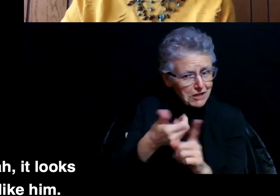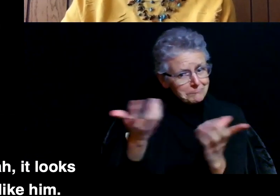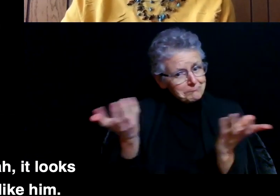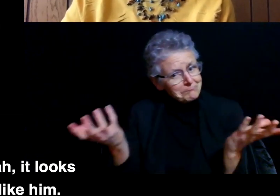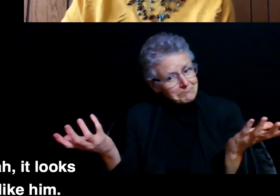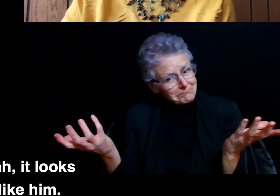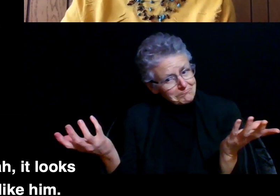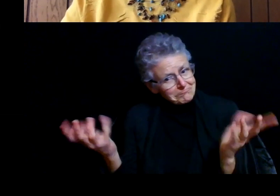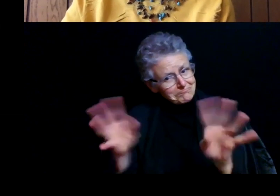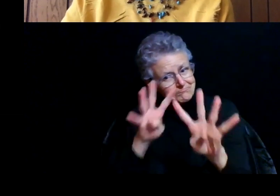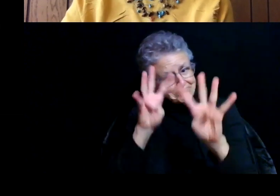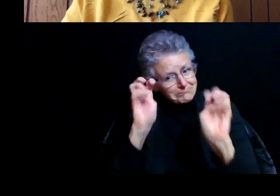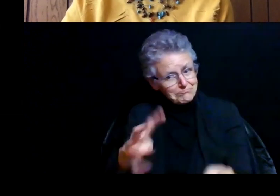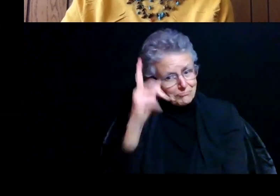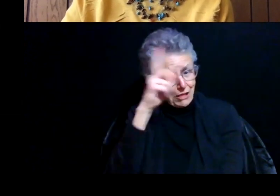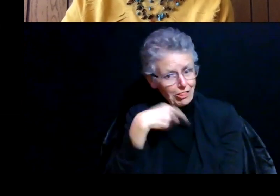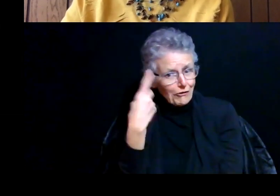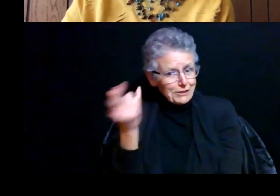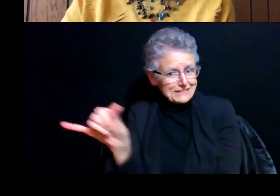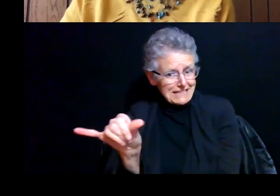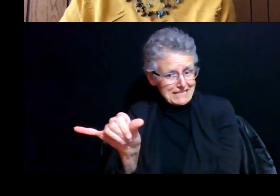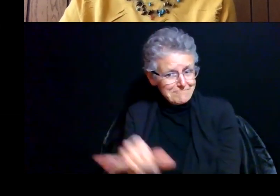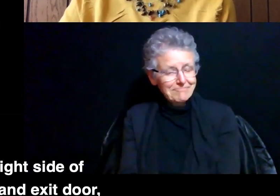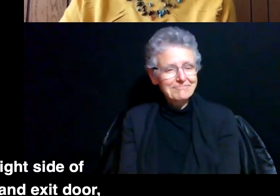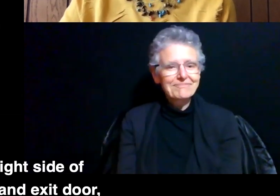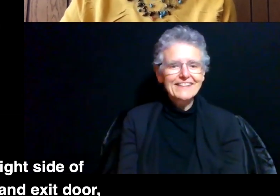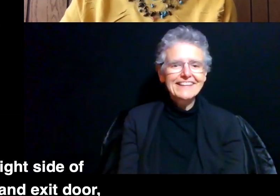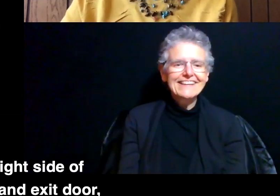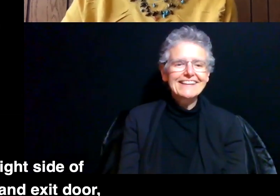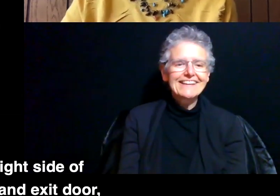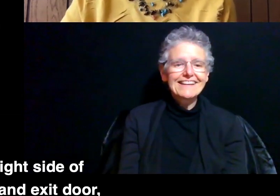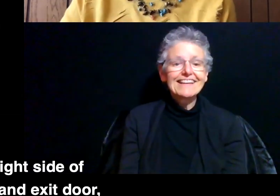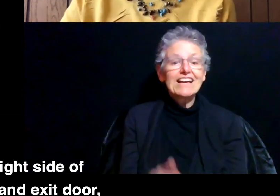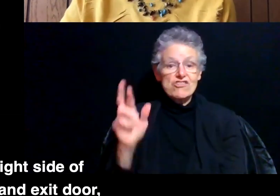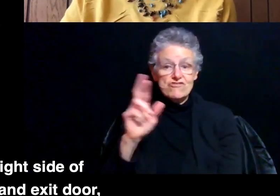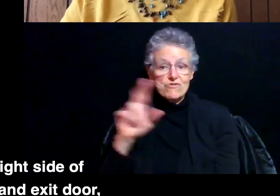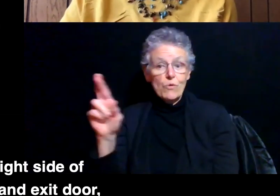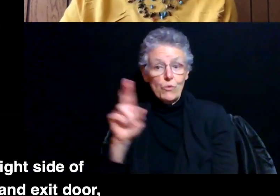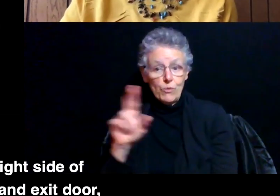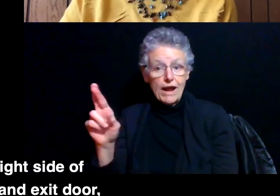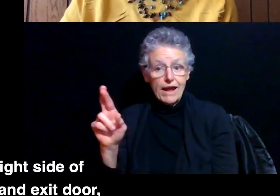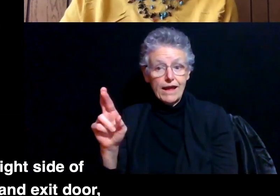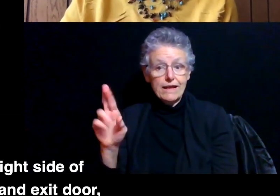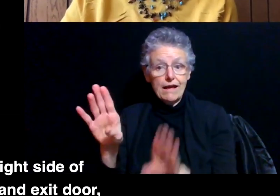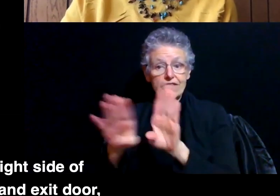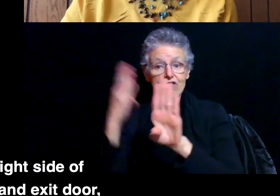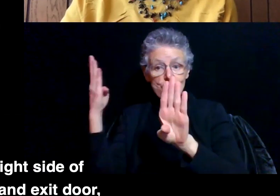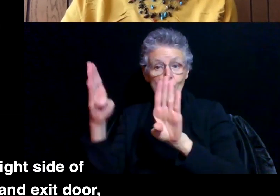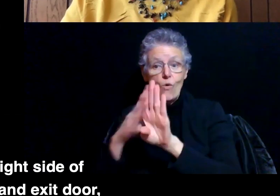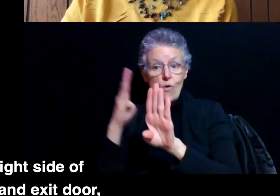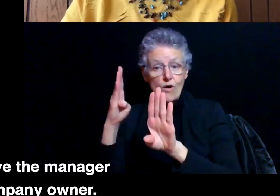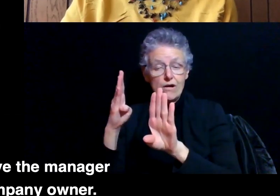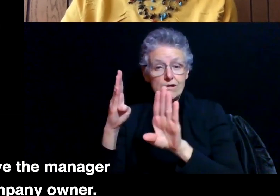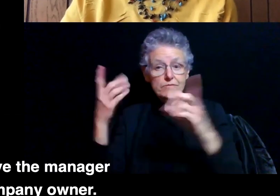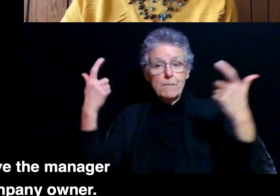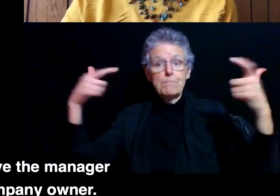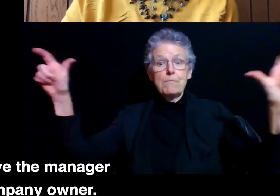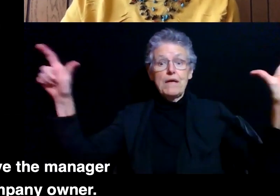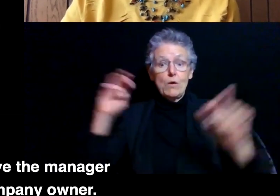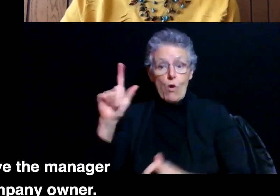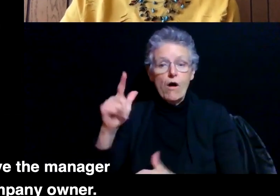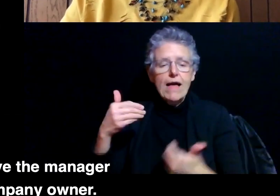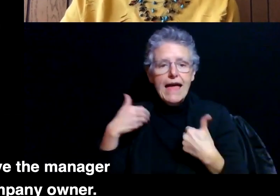looks a lot like him. New slide continues along the west wall. On the right side of that entry and exit door, here we